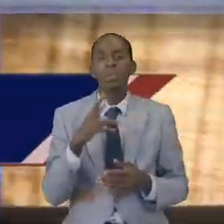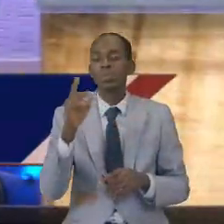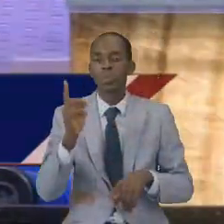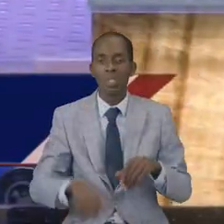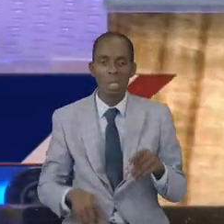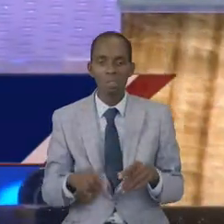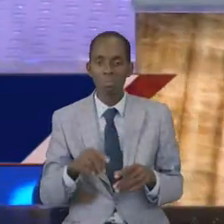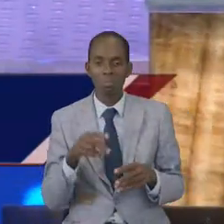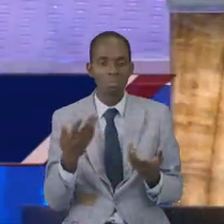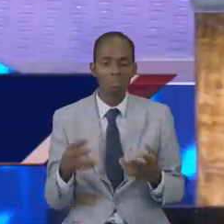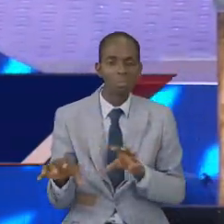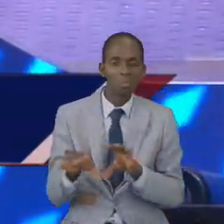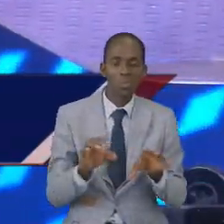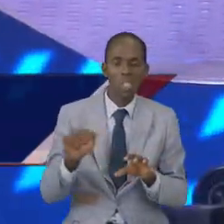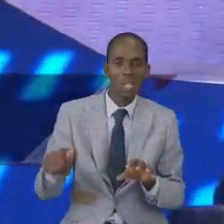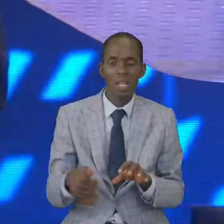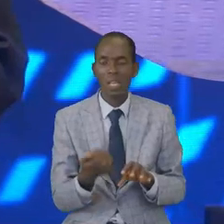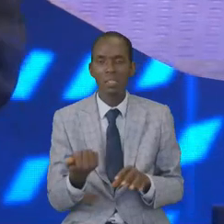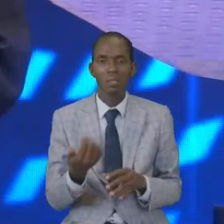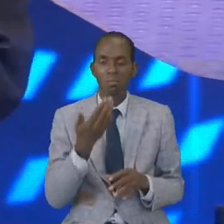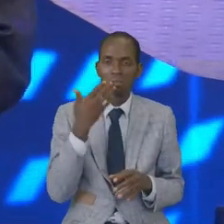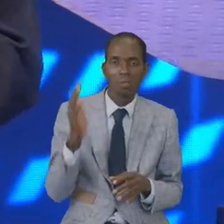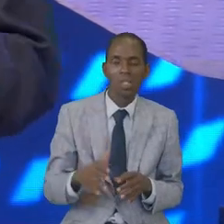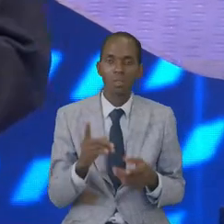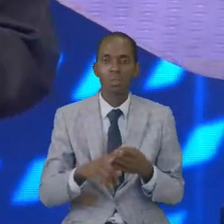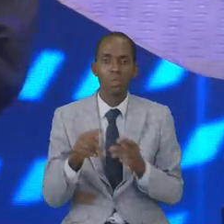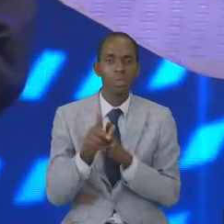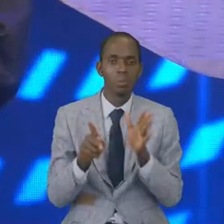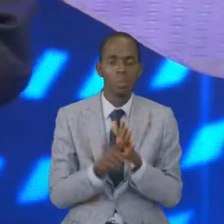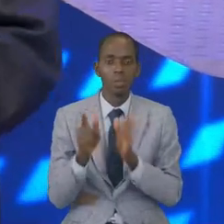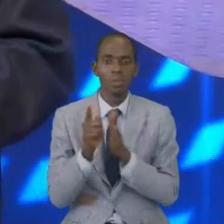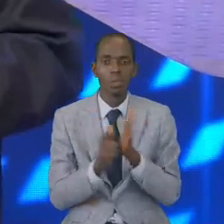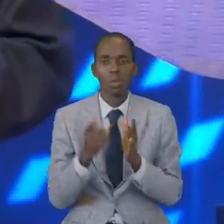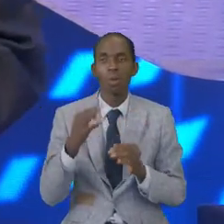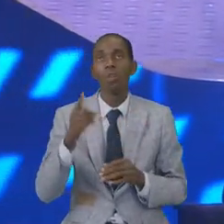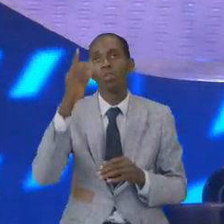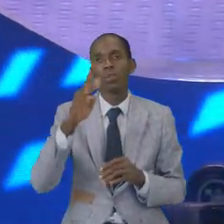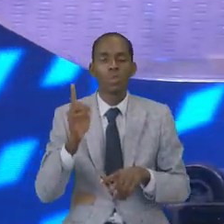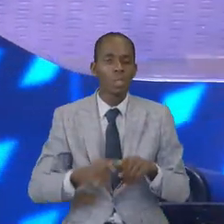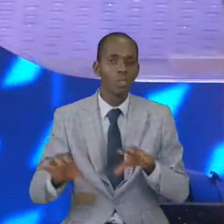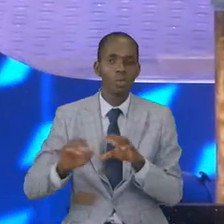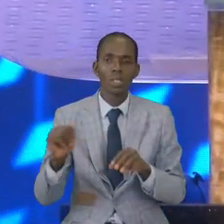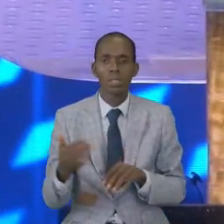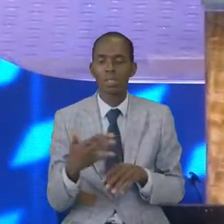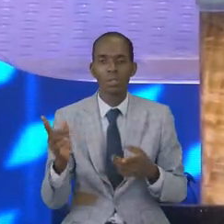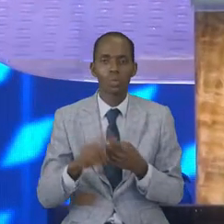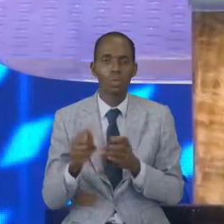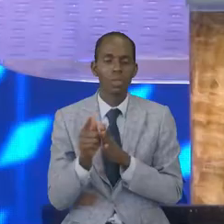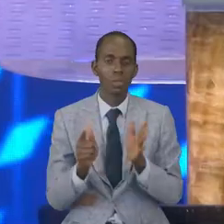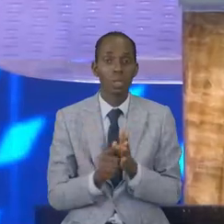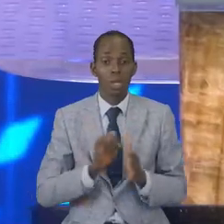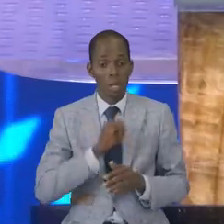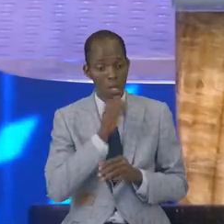God anyhow, the principle of God anyhow, the revelation of God anyhow, and say, I'm